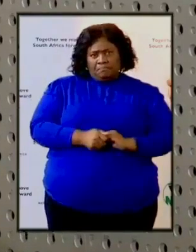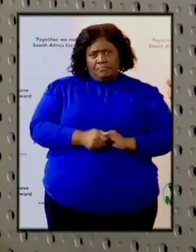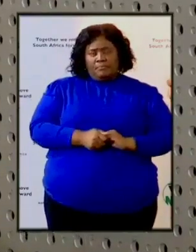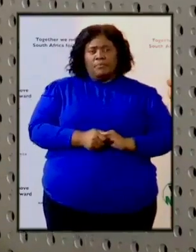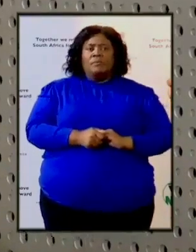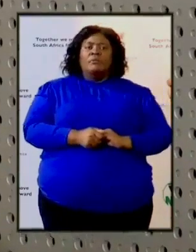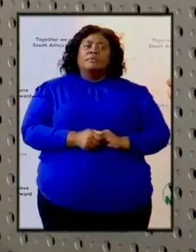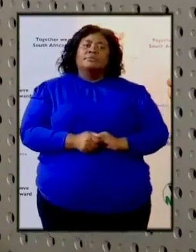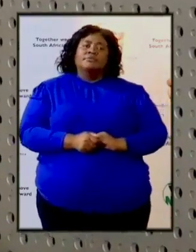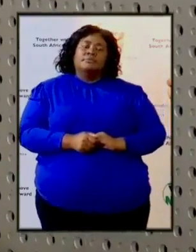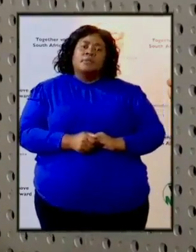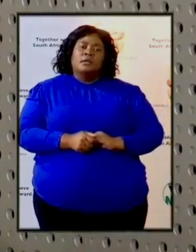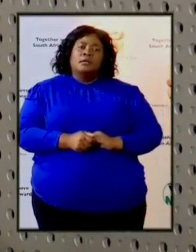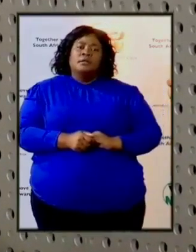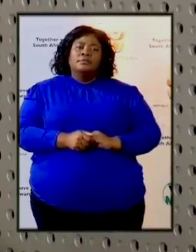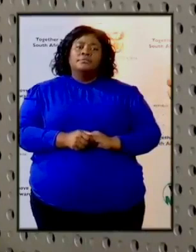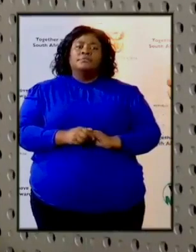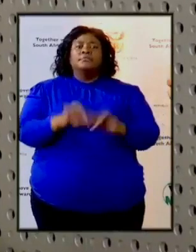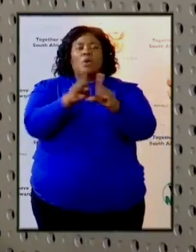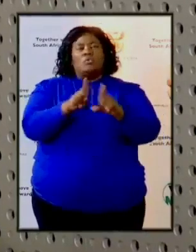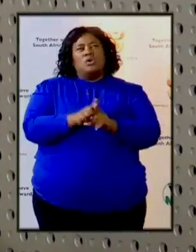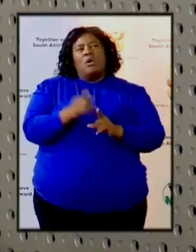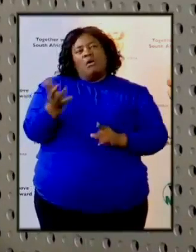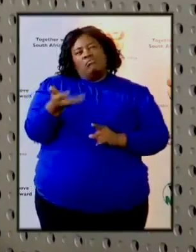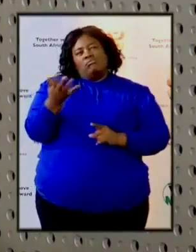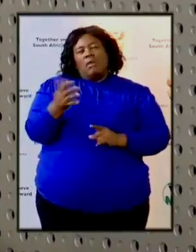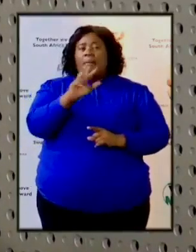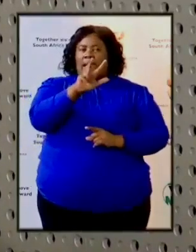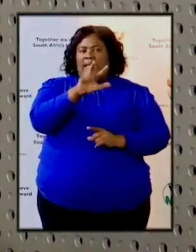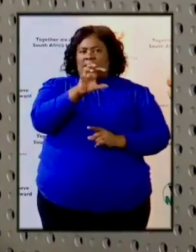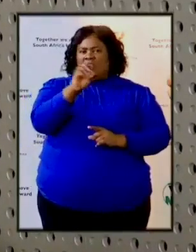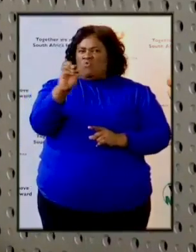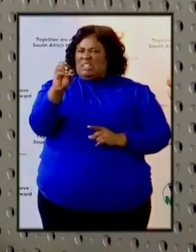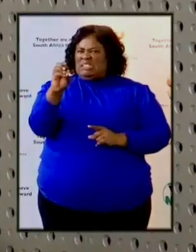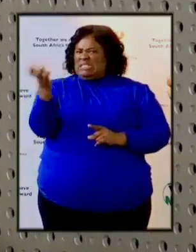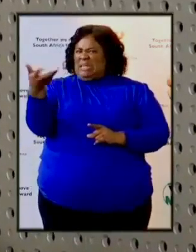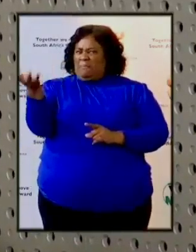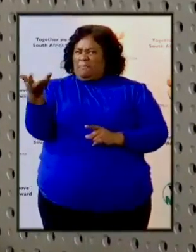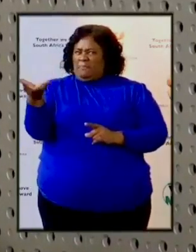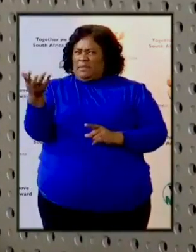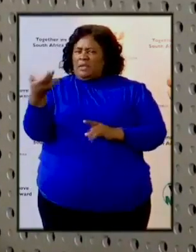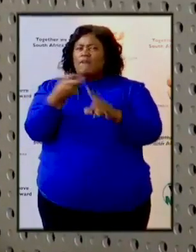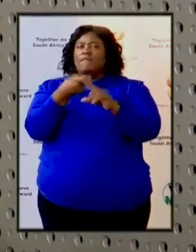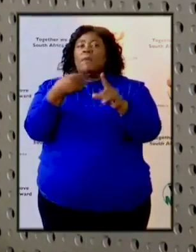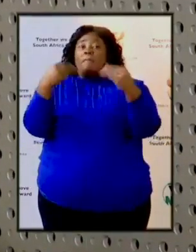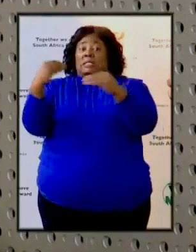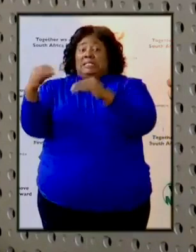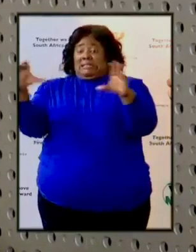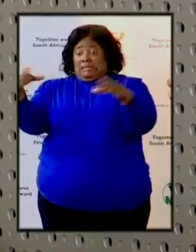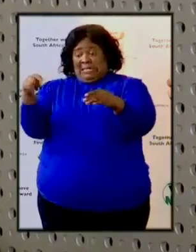And also there were about 800 and something from the business